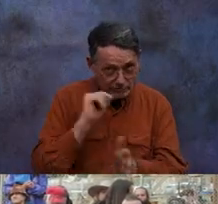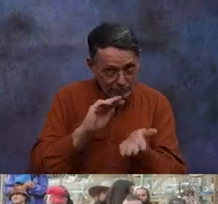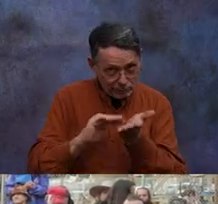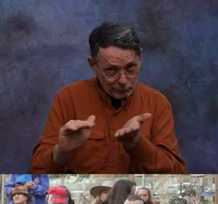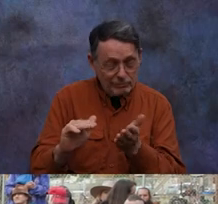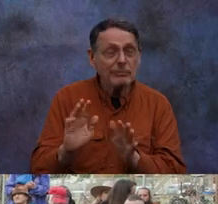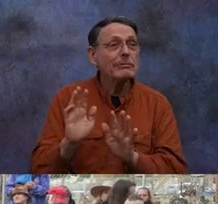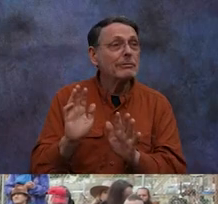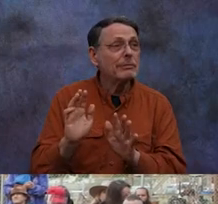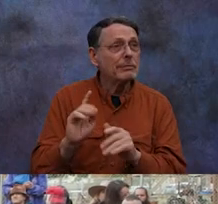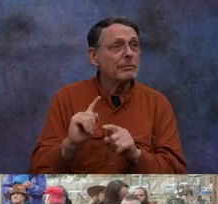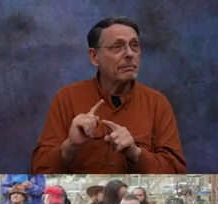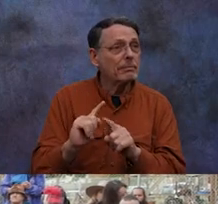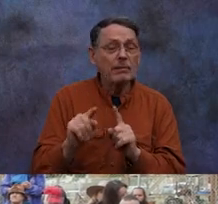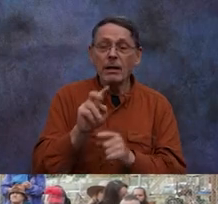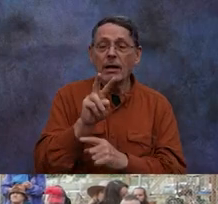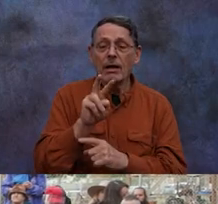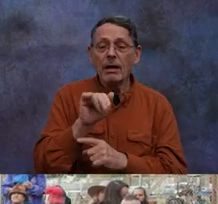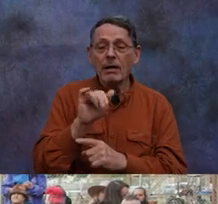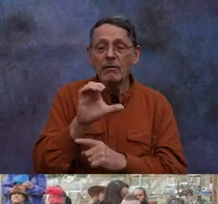especially but not exclusively,